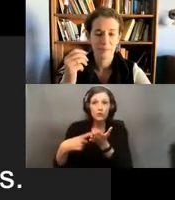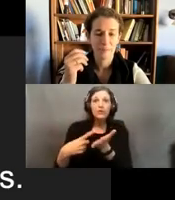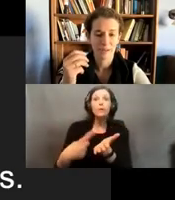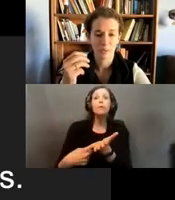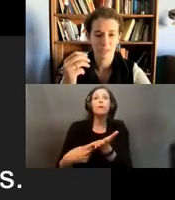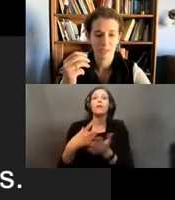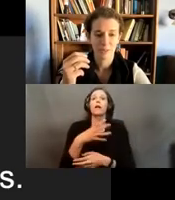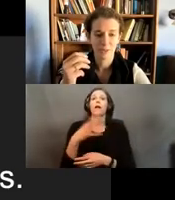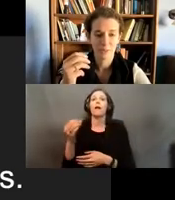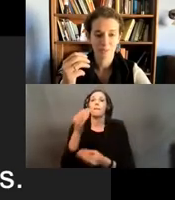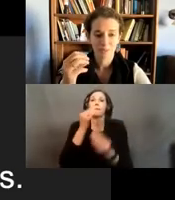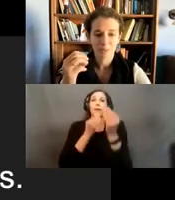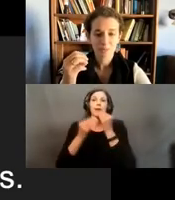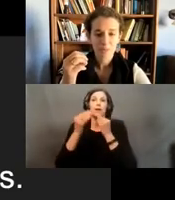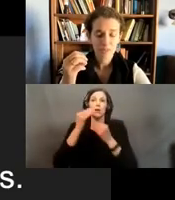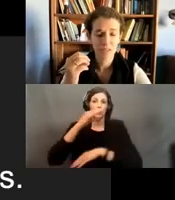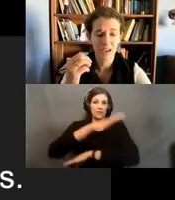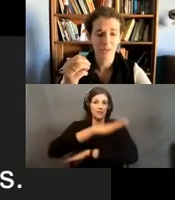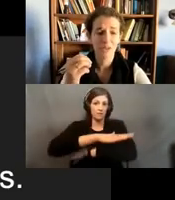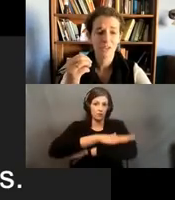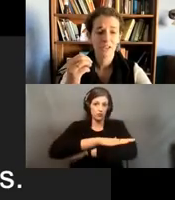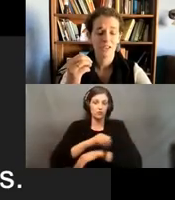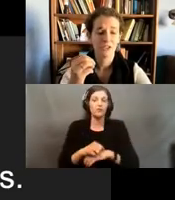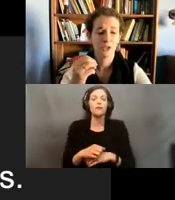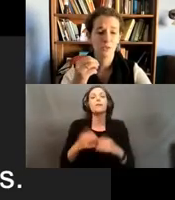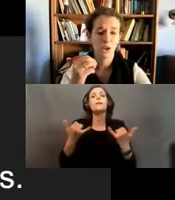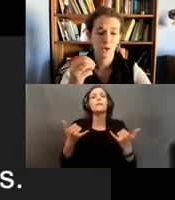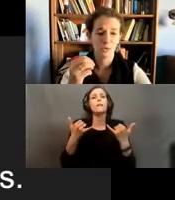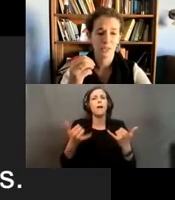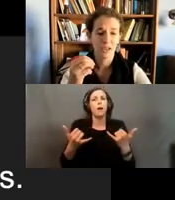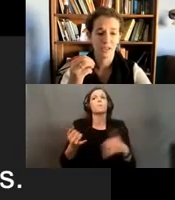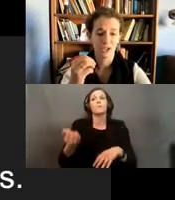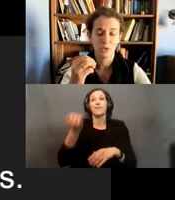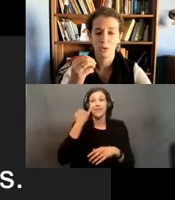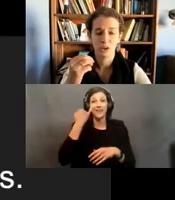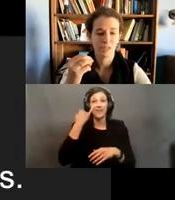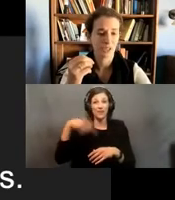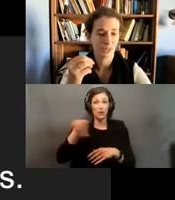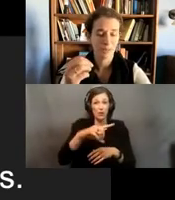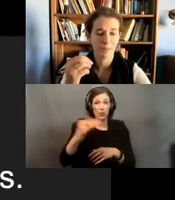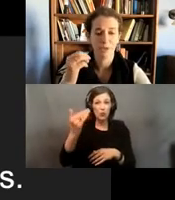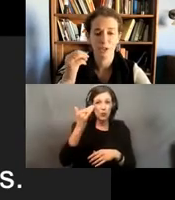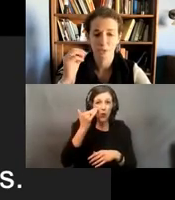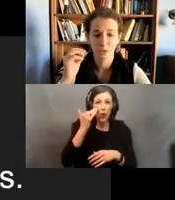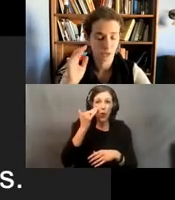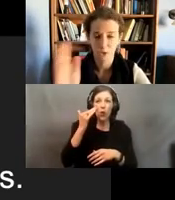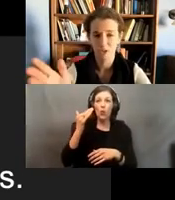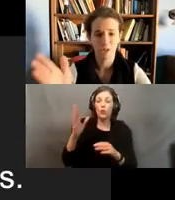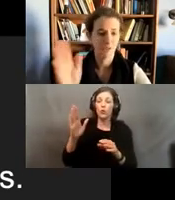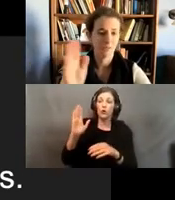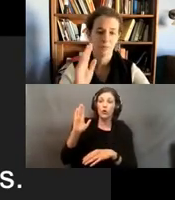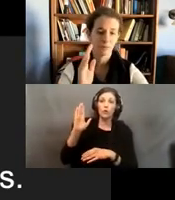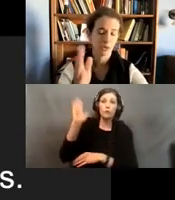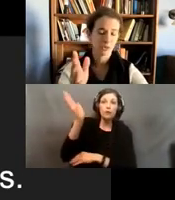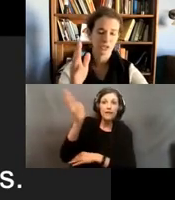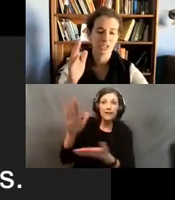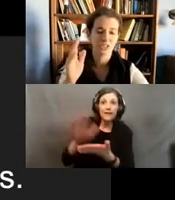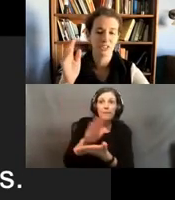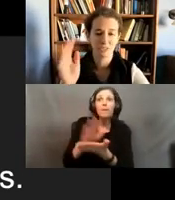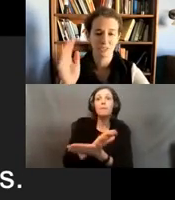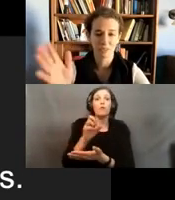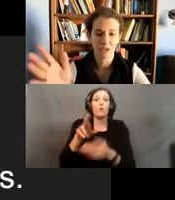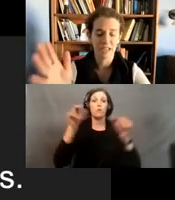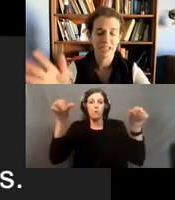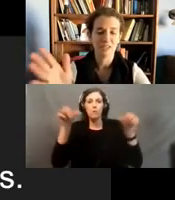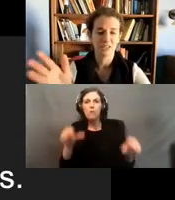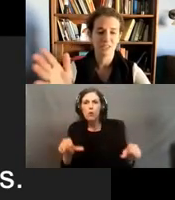and banquet tables. Now, if you know that you are giving a paper or a poster session